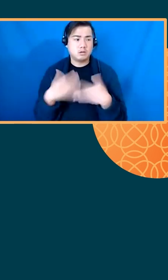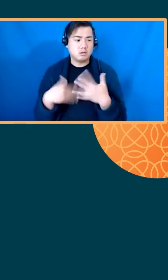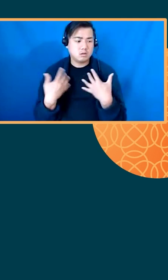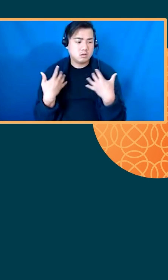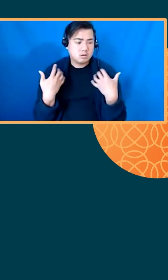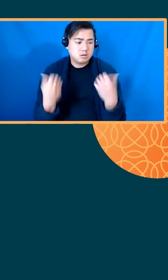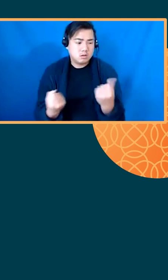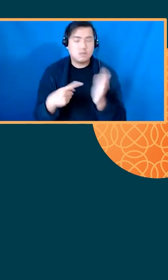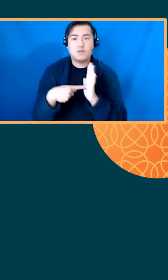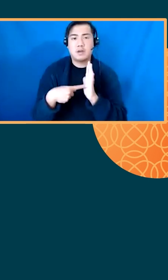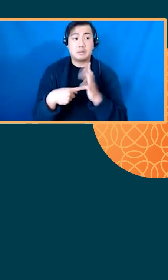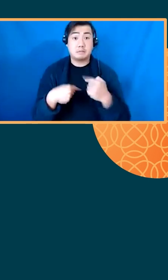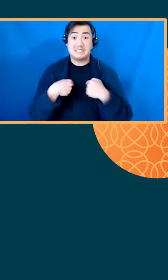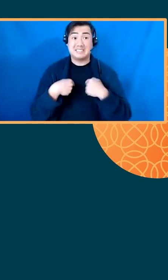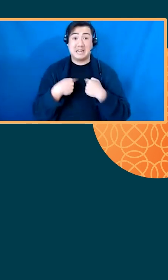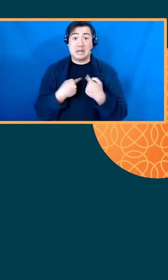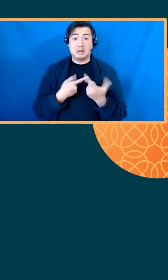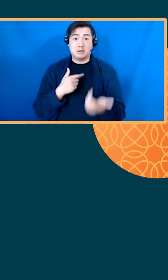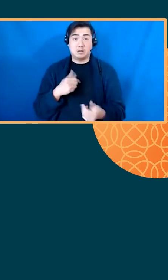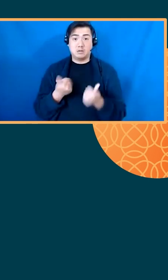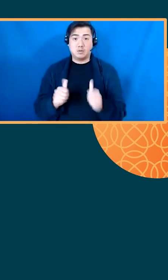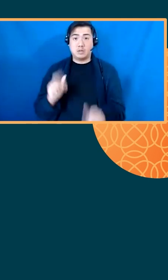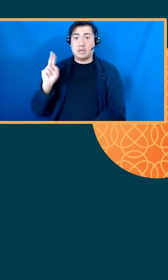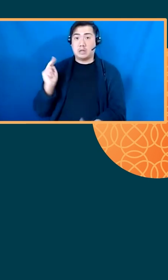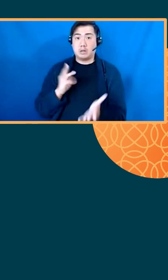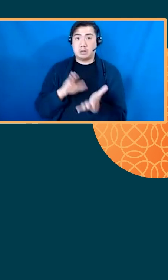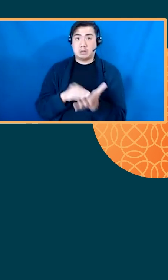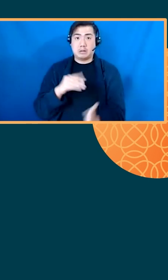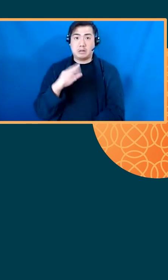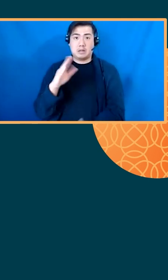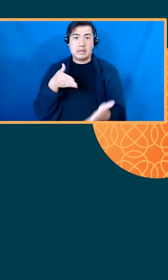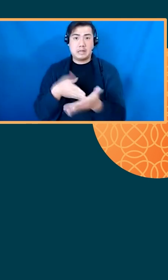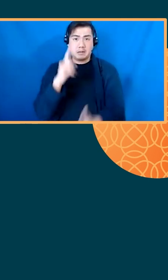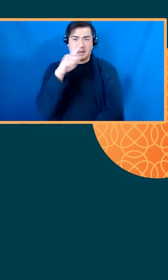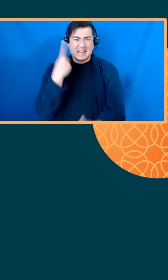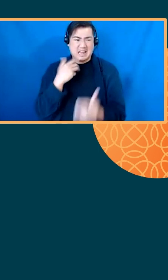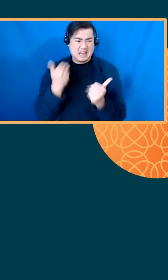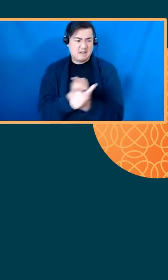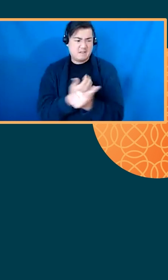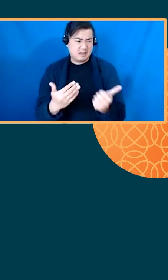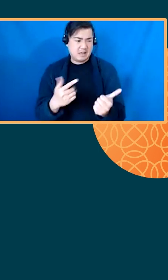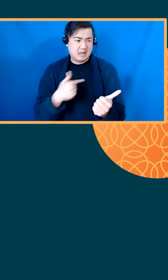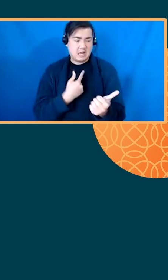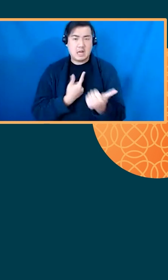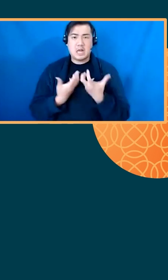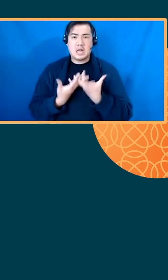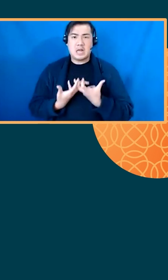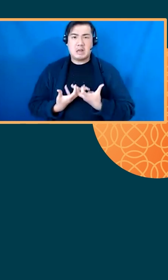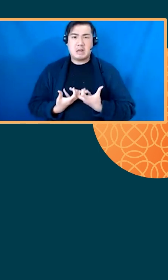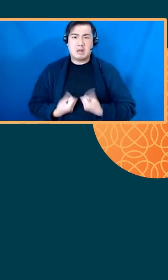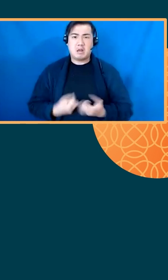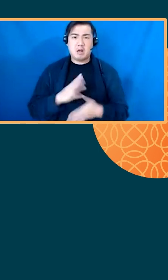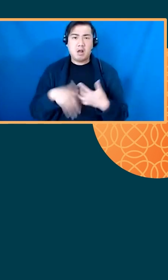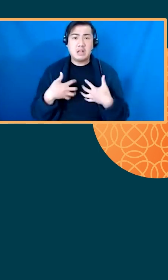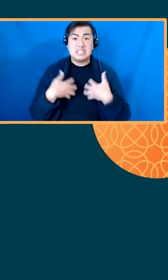unlearning anti-Blackness, it lived a lot in my gut. All the things that I didn't say, all that anger,